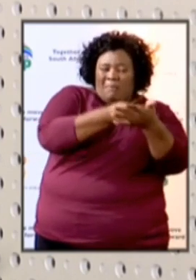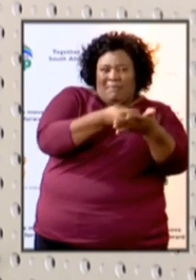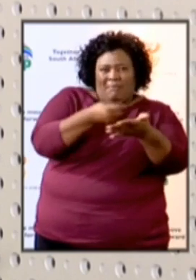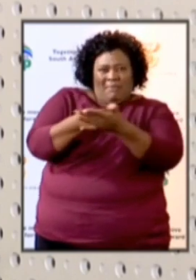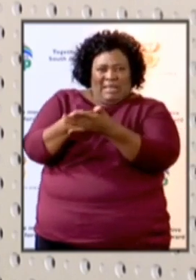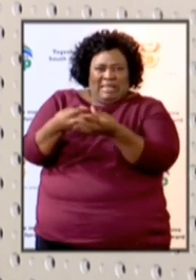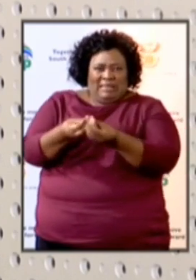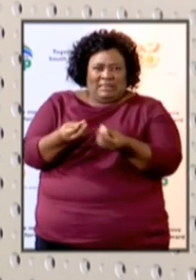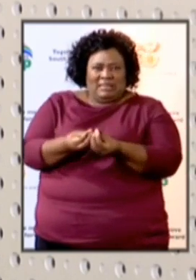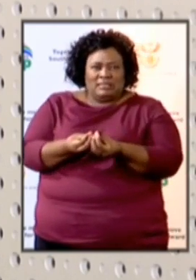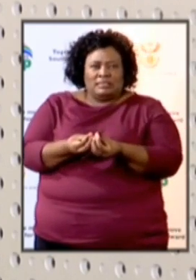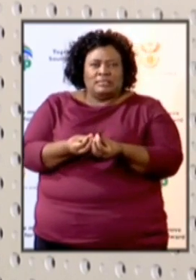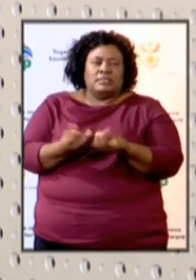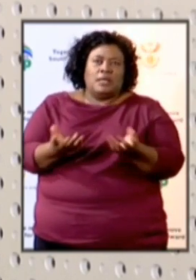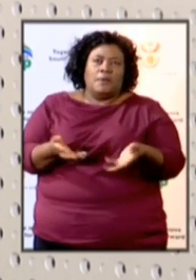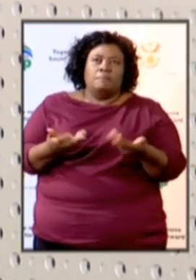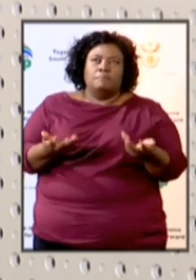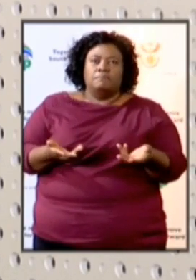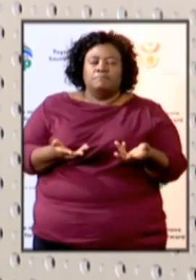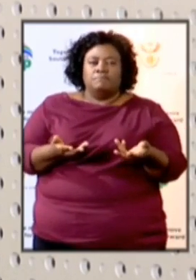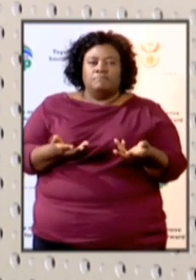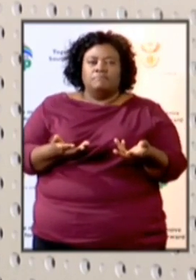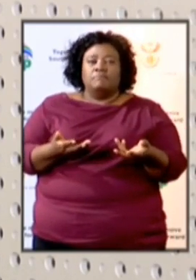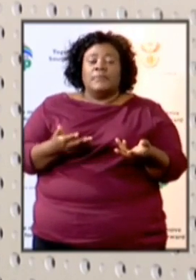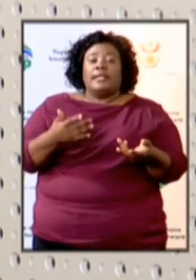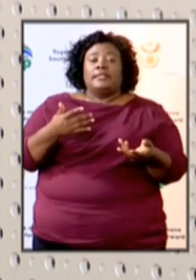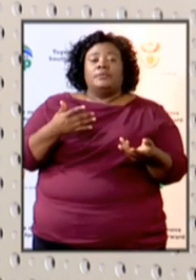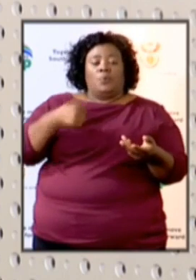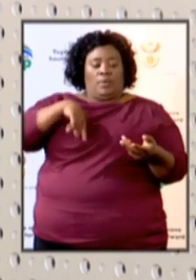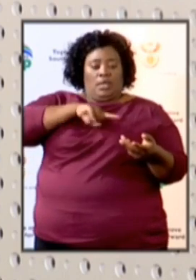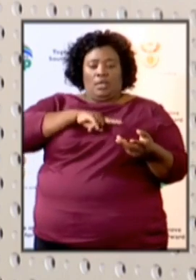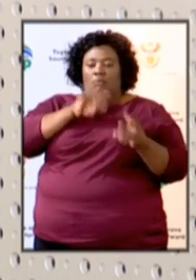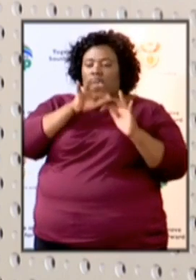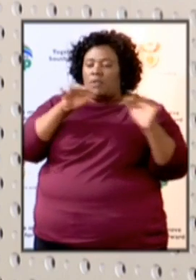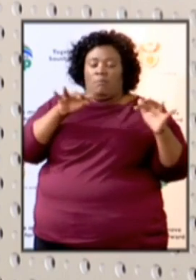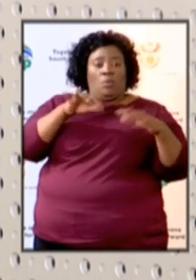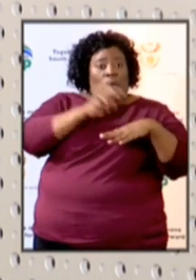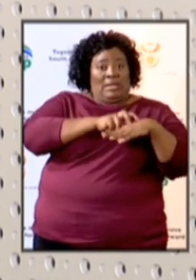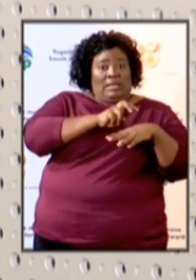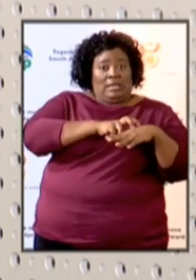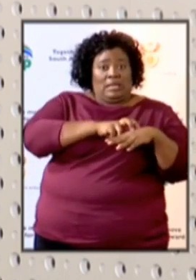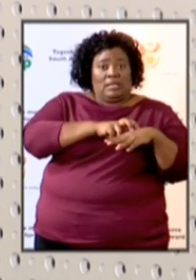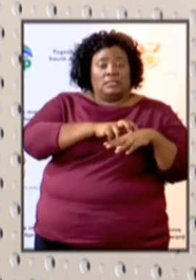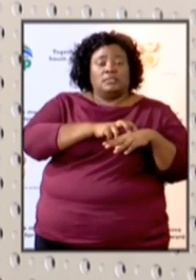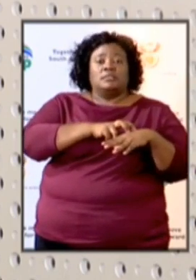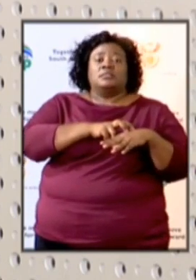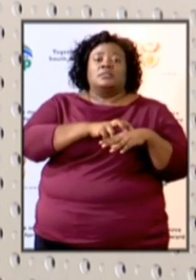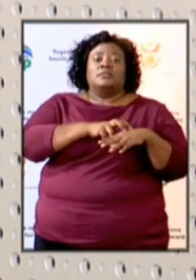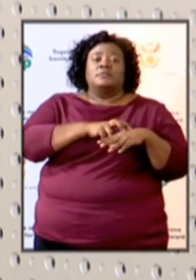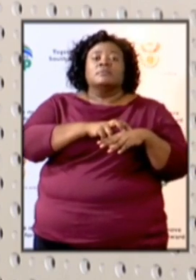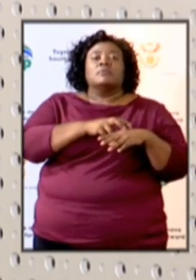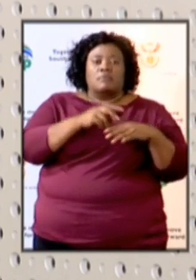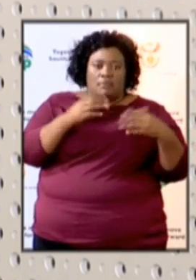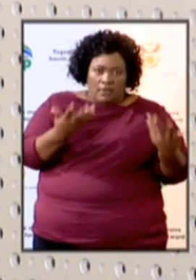that may be necessary for the well-being of